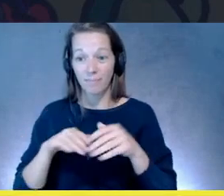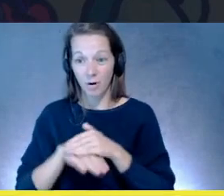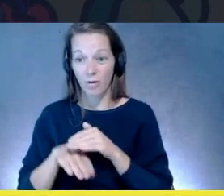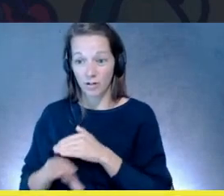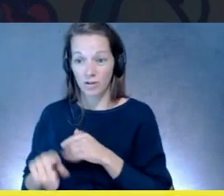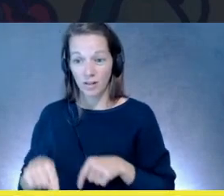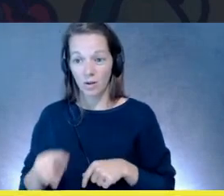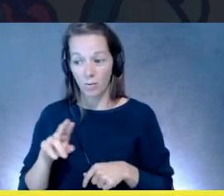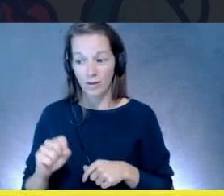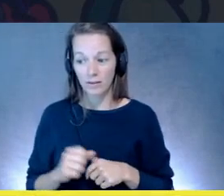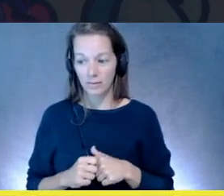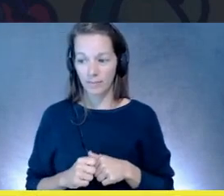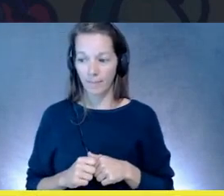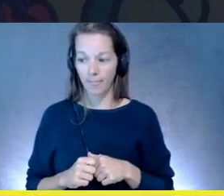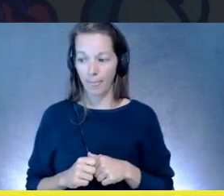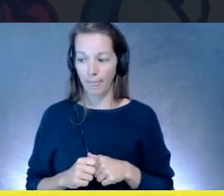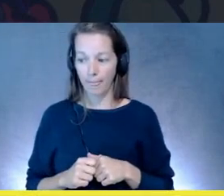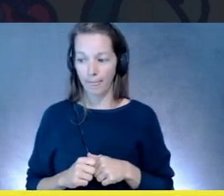United States.